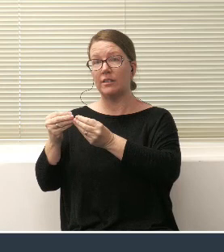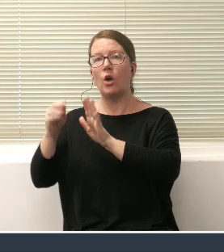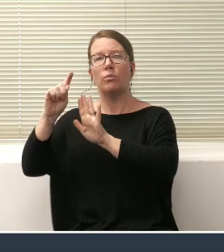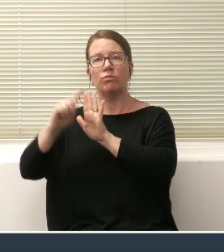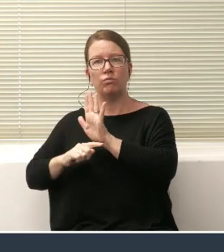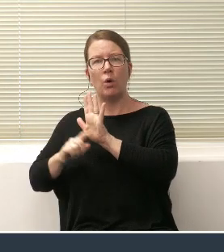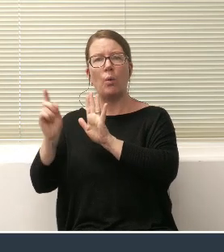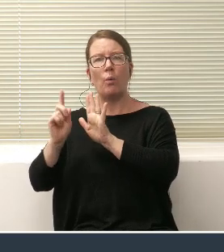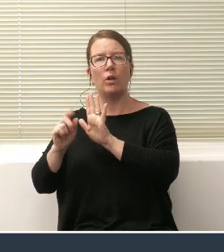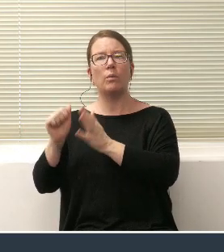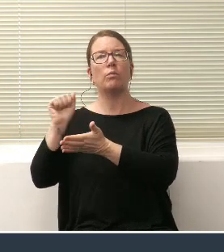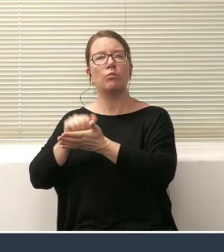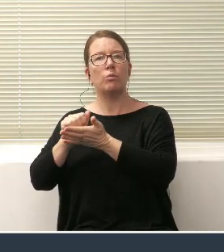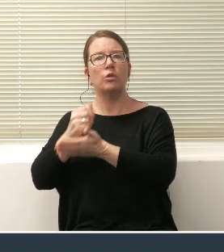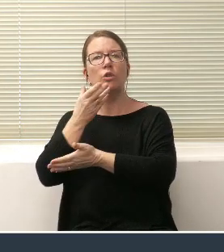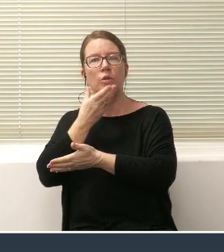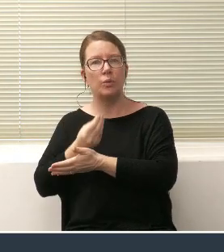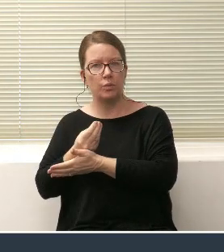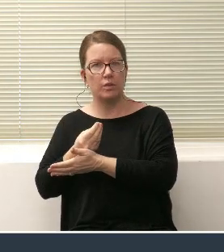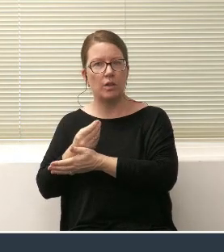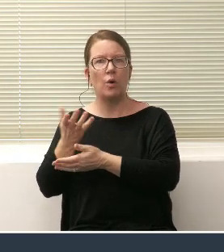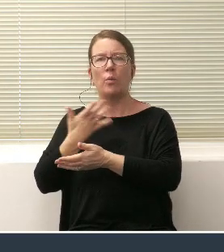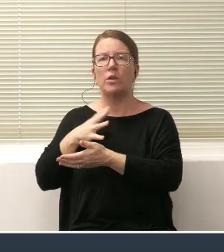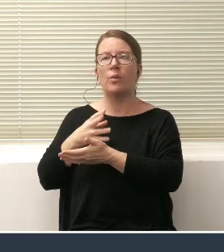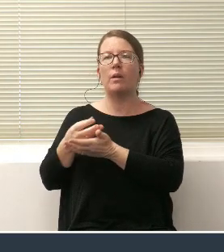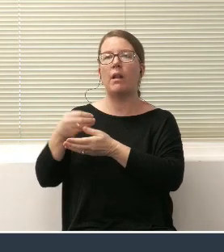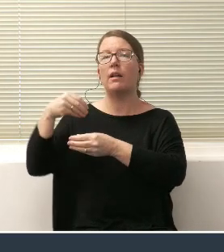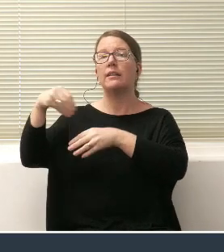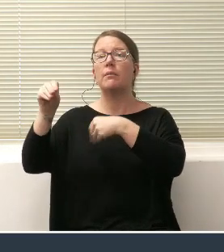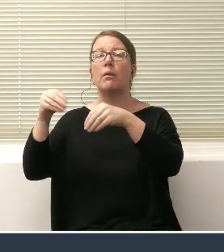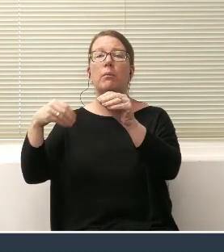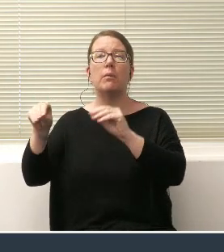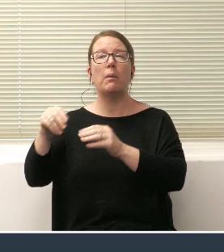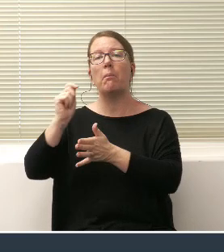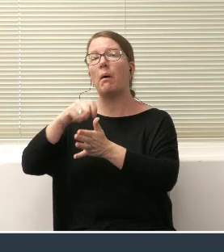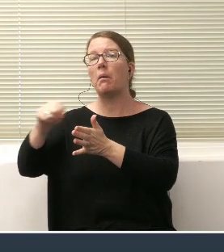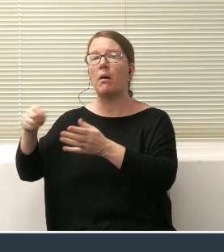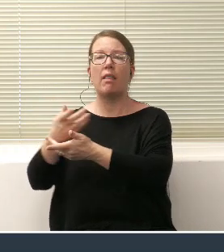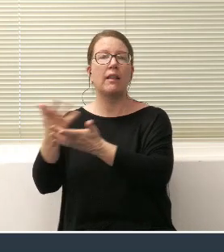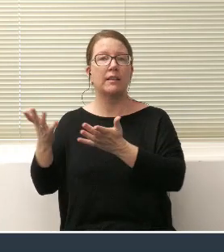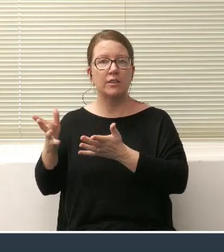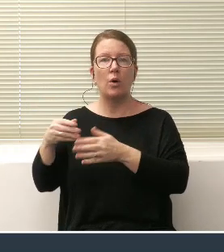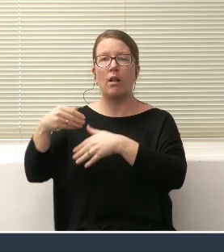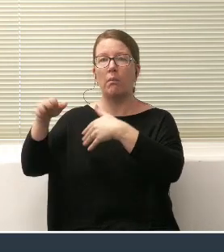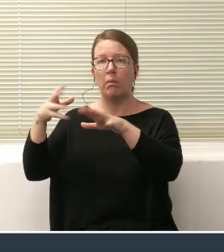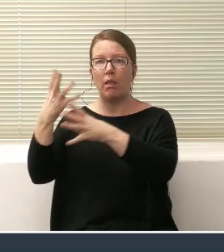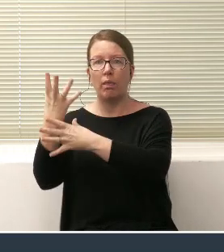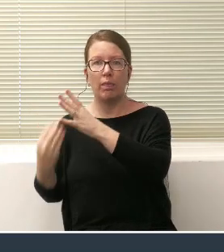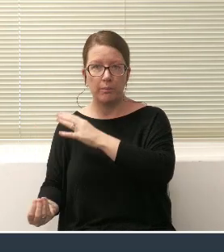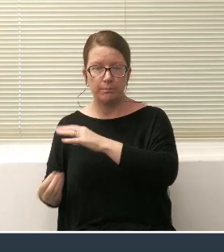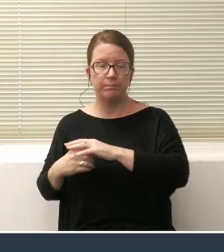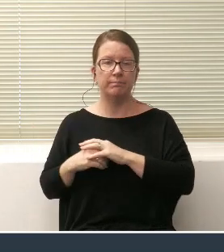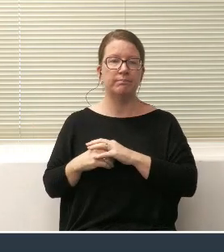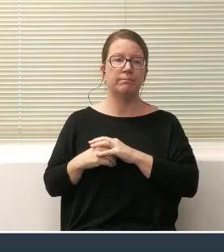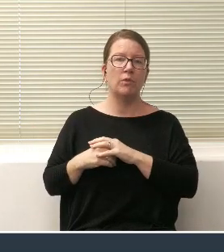use for the fund. In other words, we have to be very careful that we don't fritter it away on what is effectively operational matters. We need to make